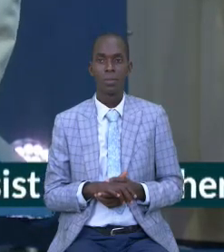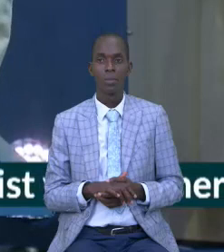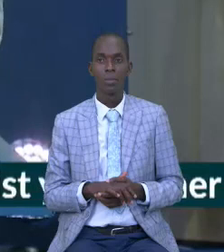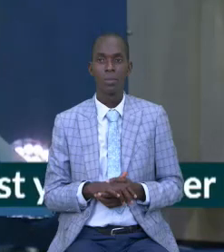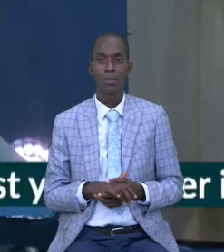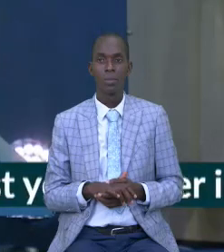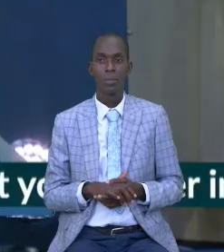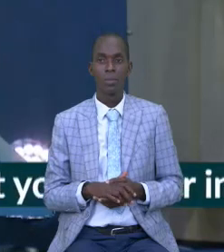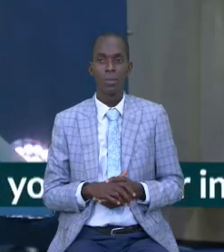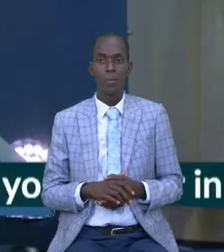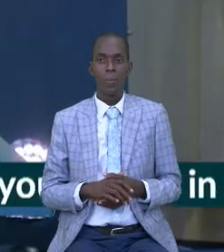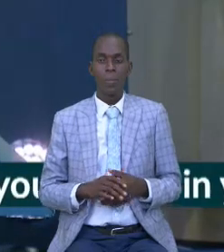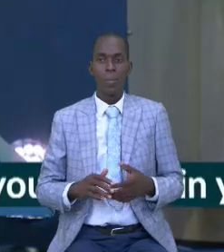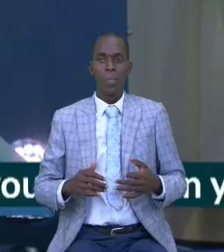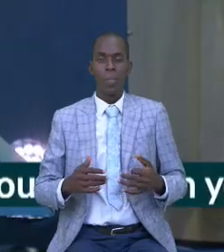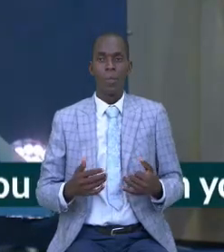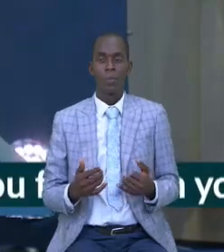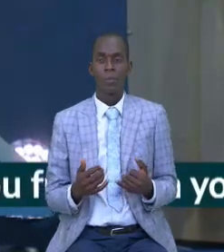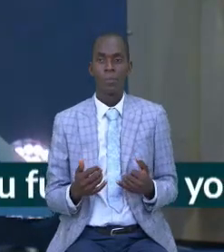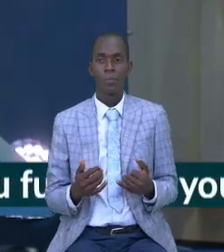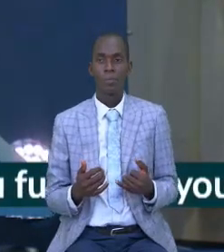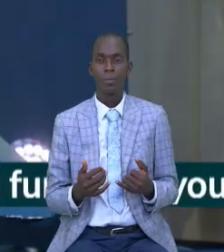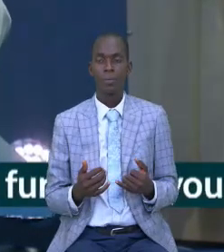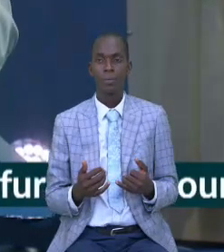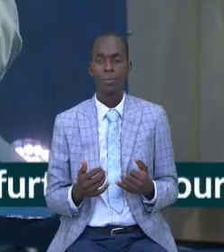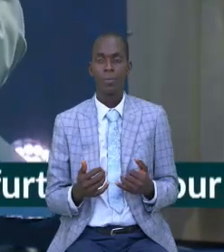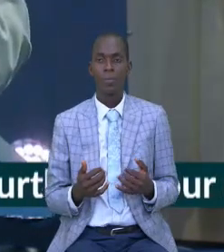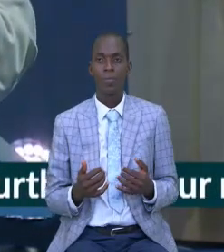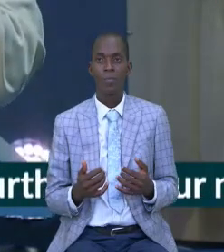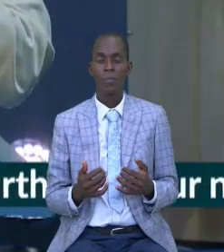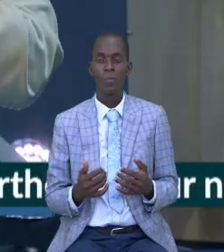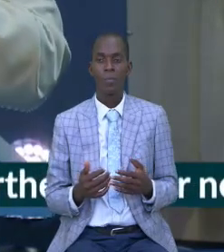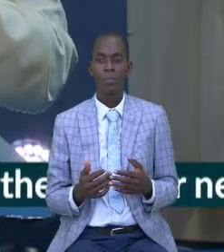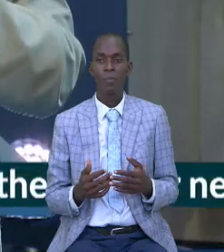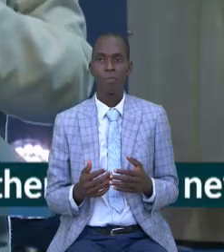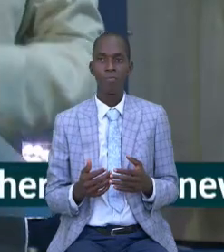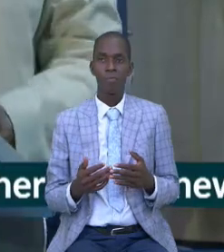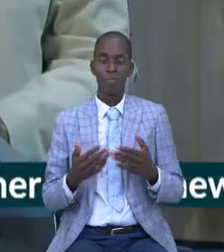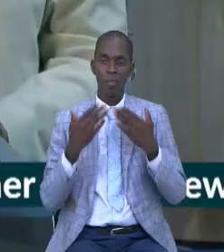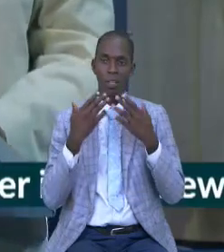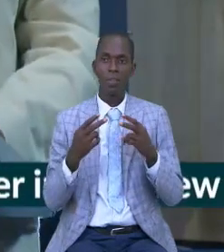thank you. I can see, okay. Thank you very much.